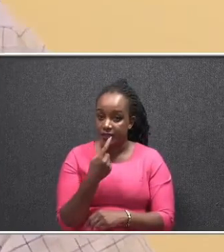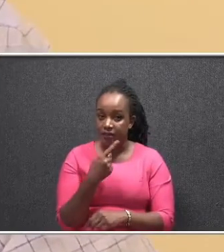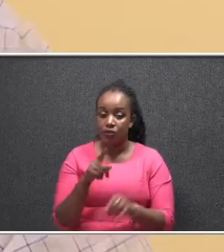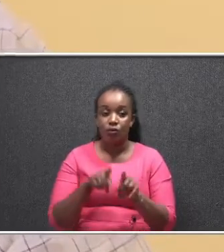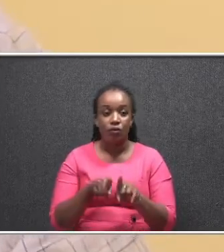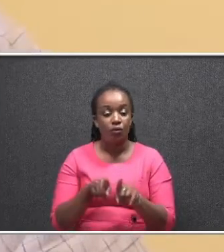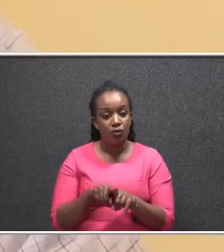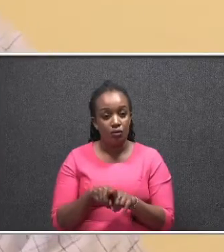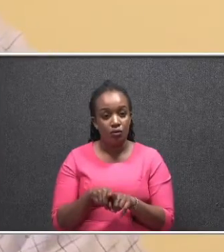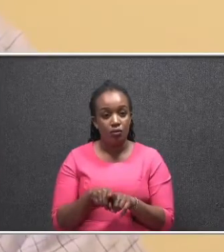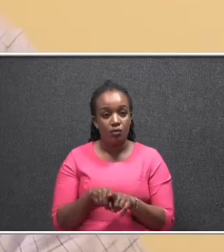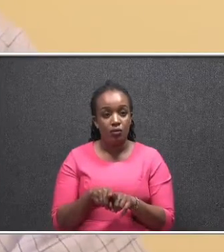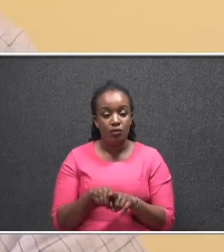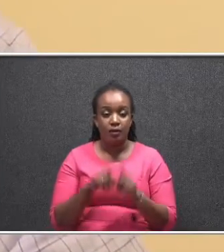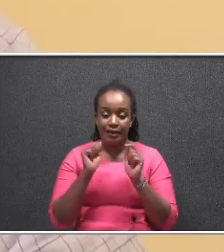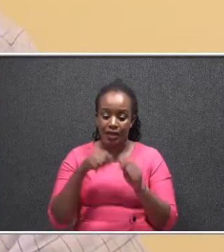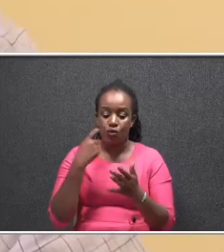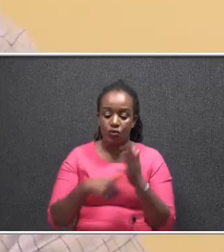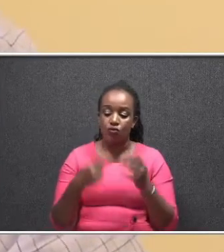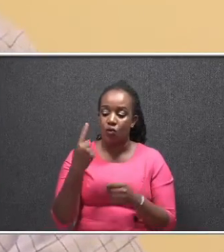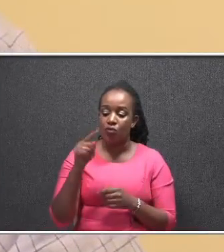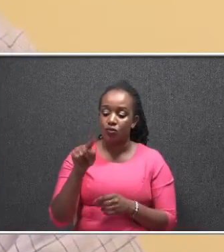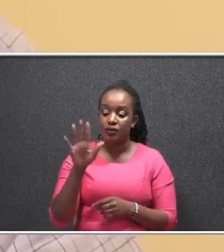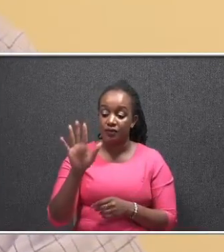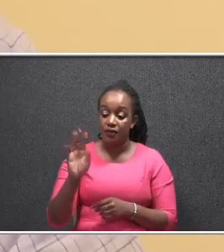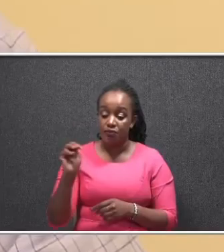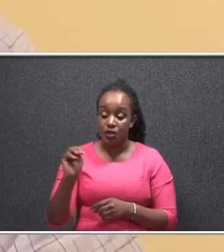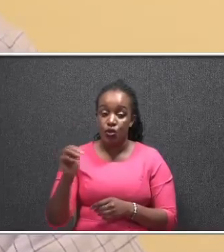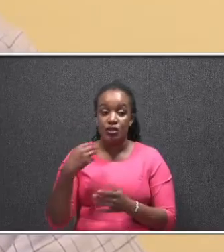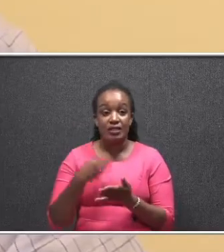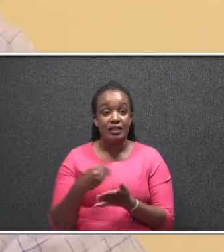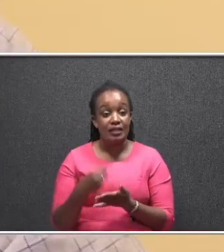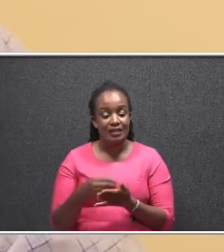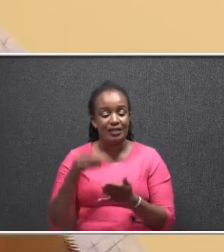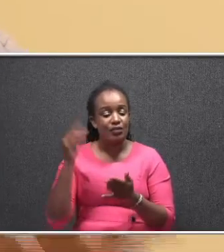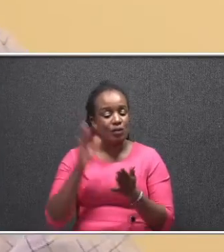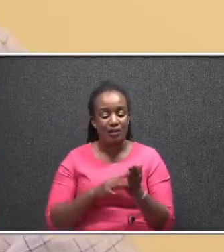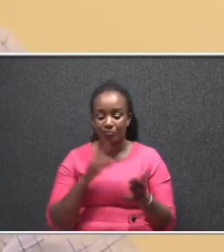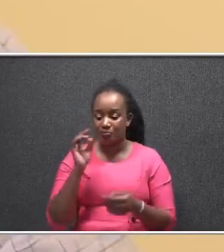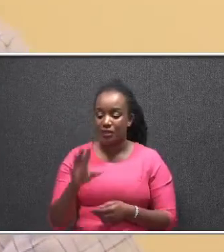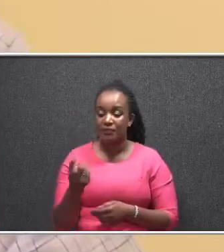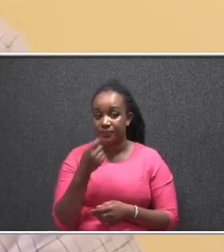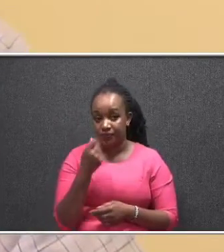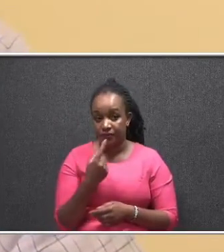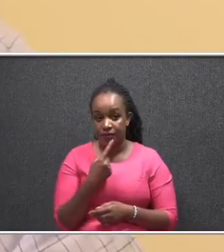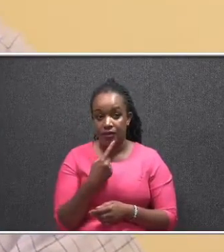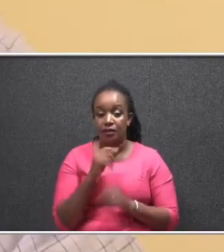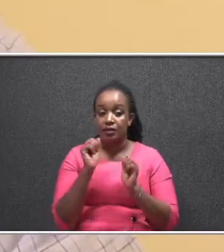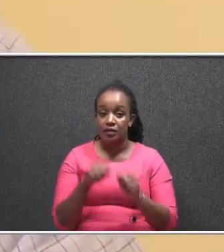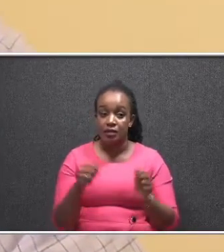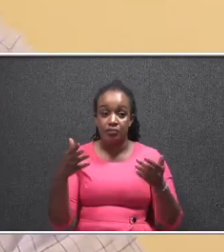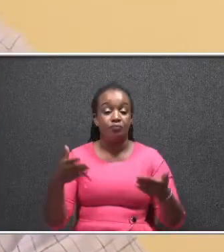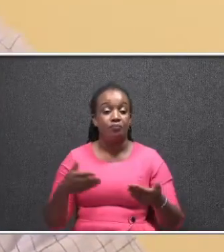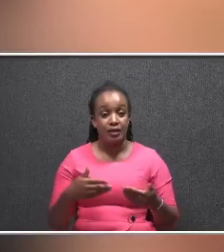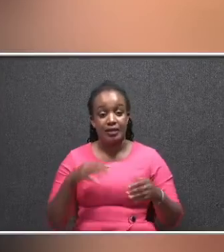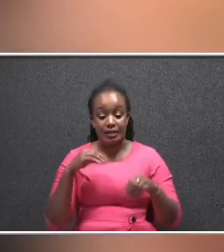high as up to 1.5 million for an average patient. So too expensive to treat, and along with a lot of disability, even when the